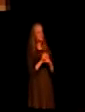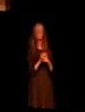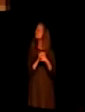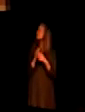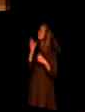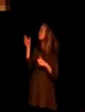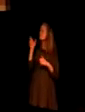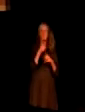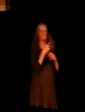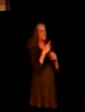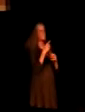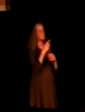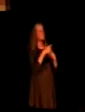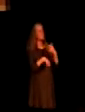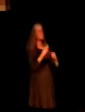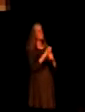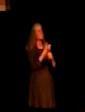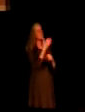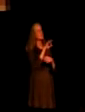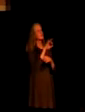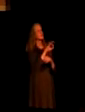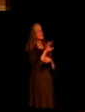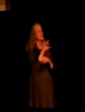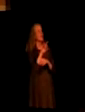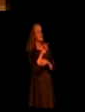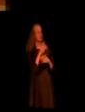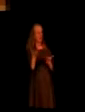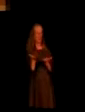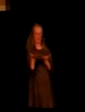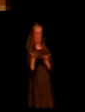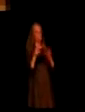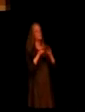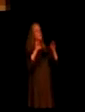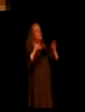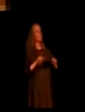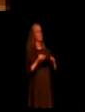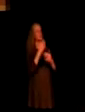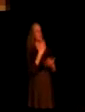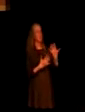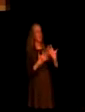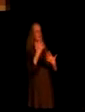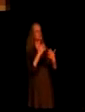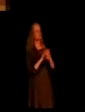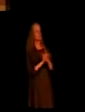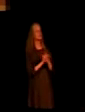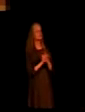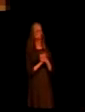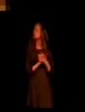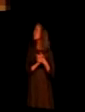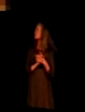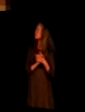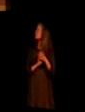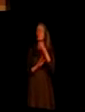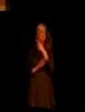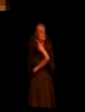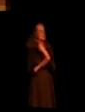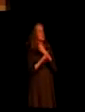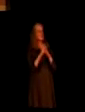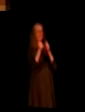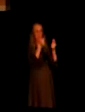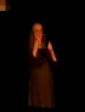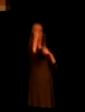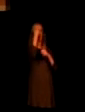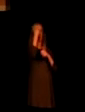from 1998 of some of our fires. This is another image. You all